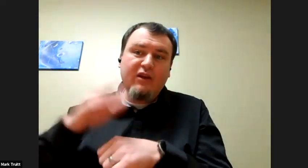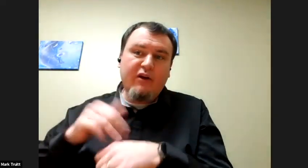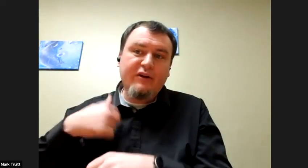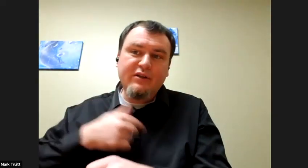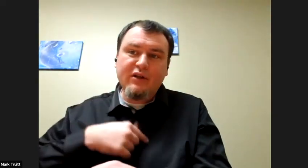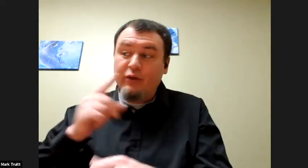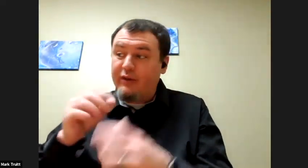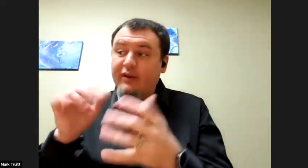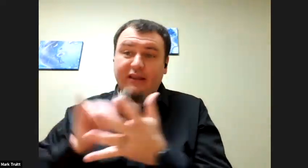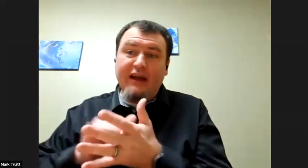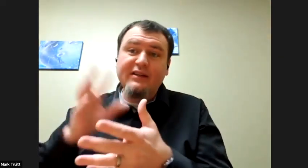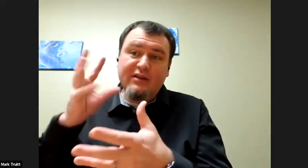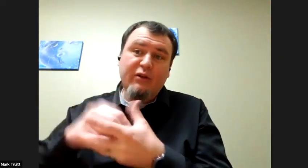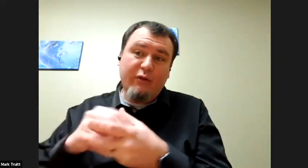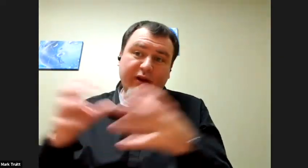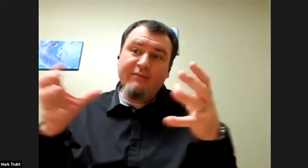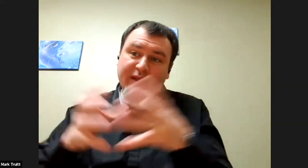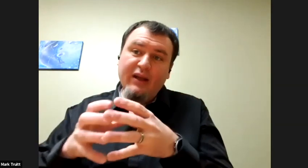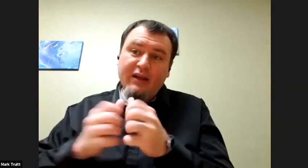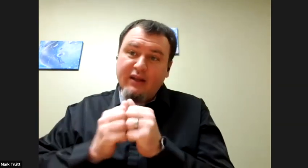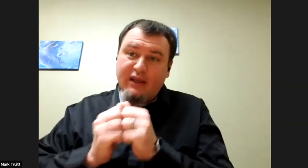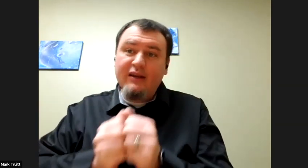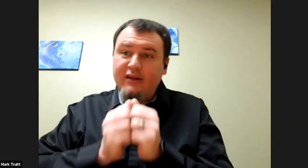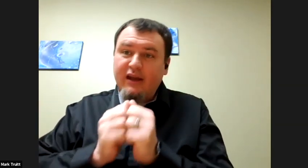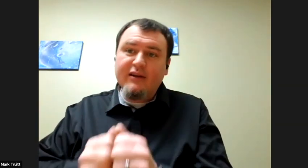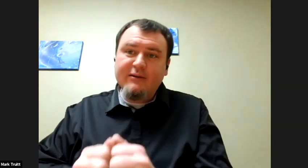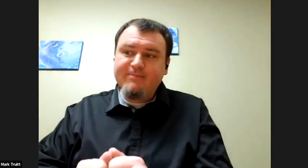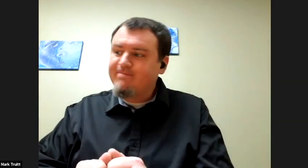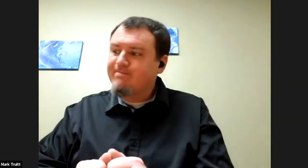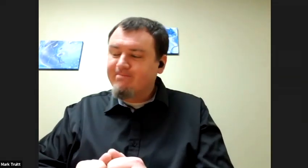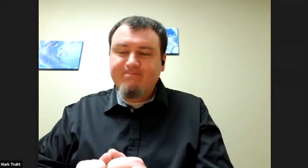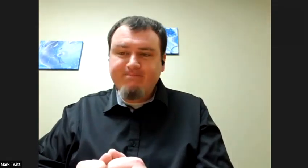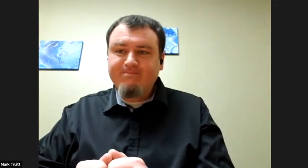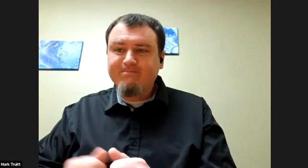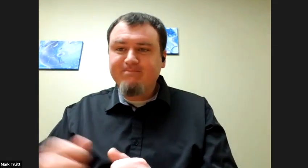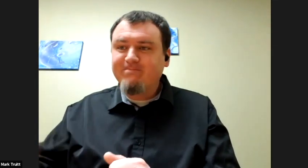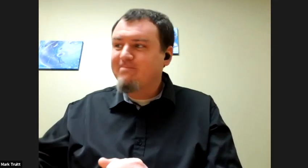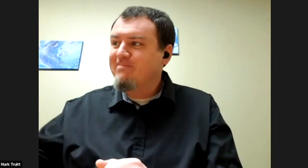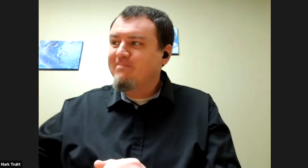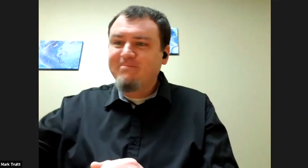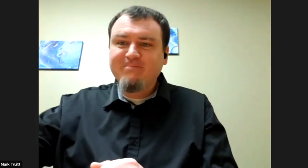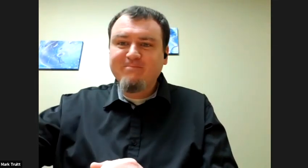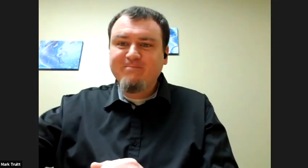doing what he called us to do, and that is including getting together.